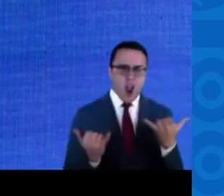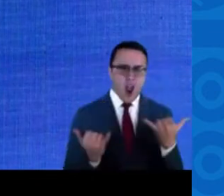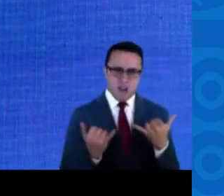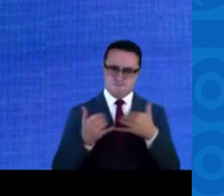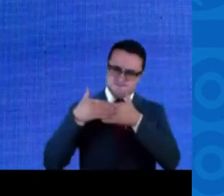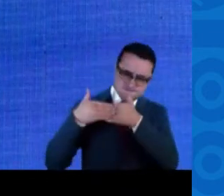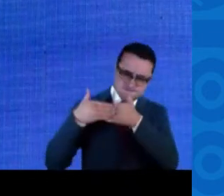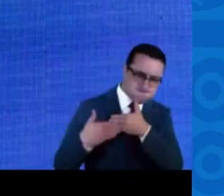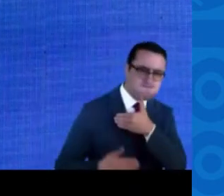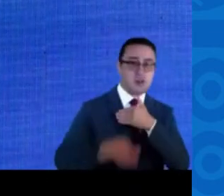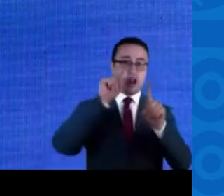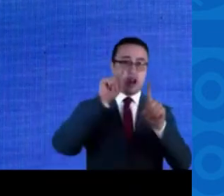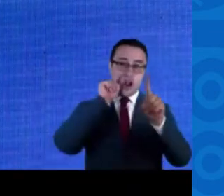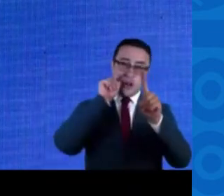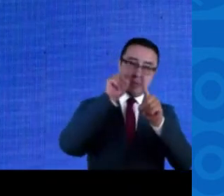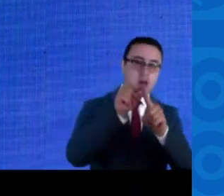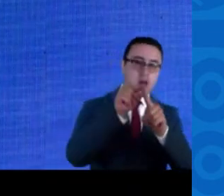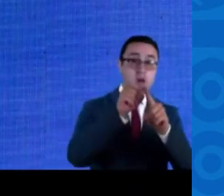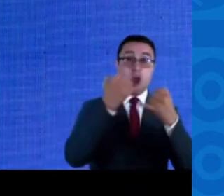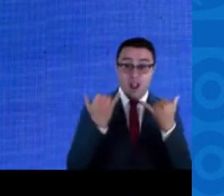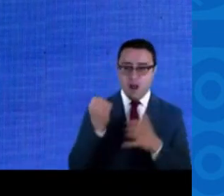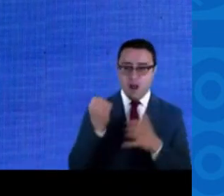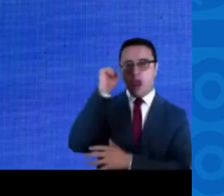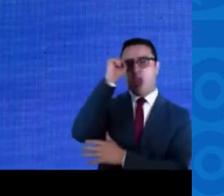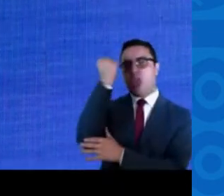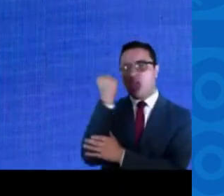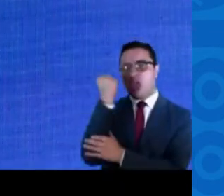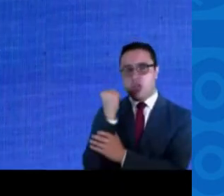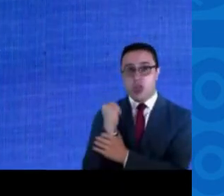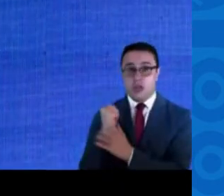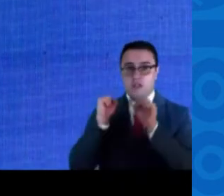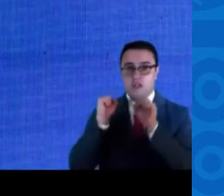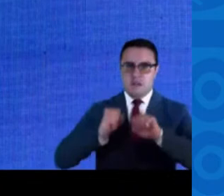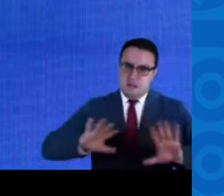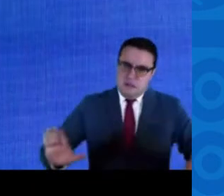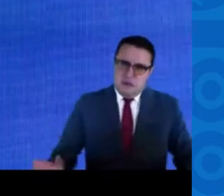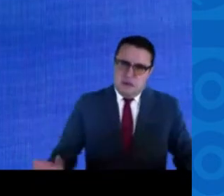major challenge, which is to overcome that